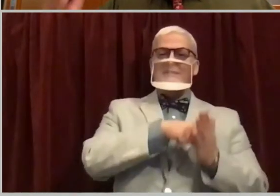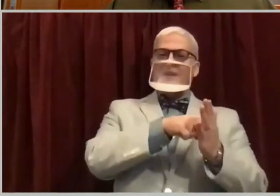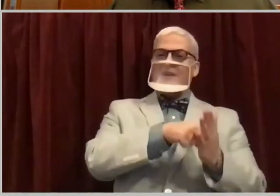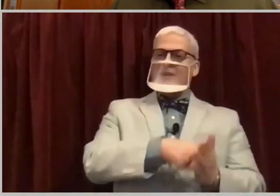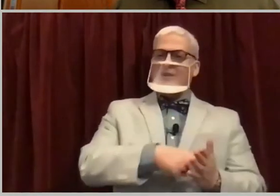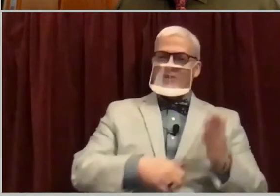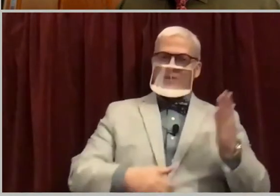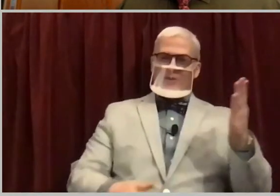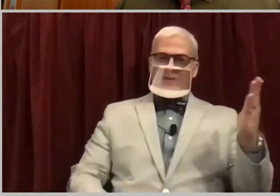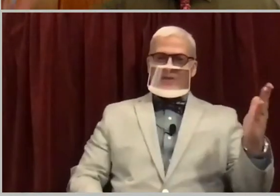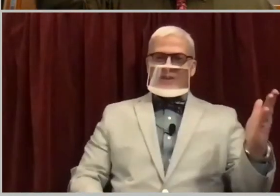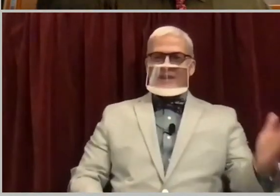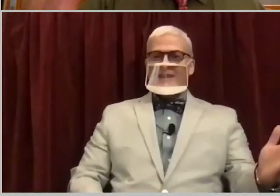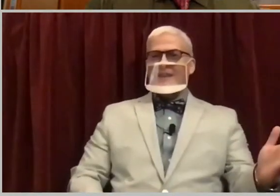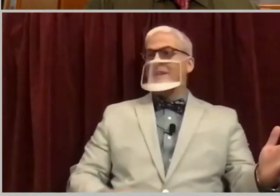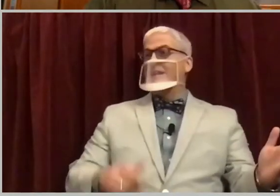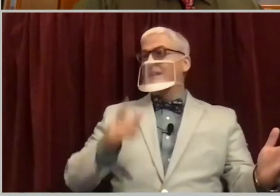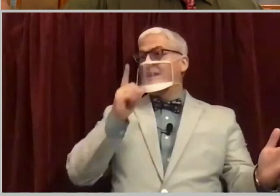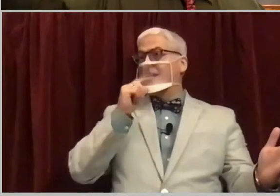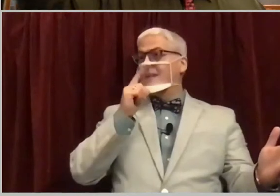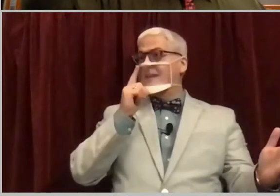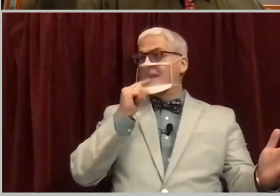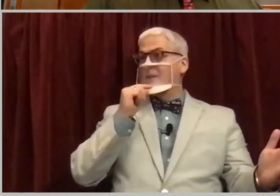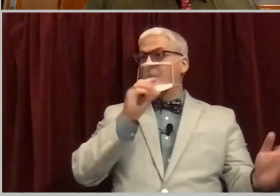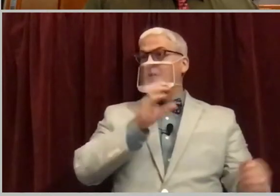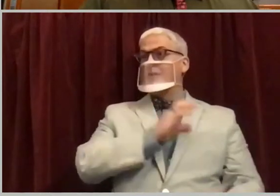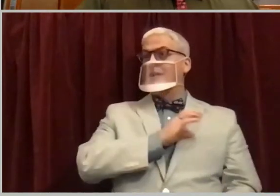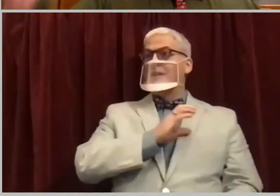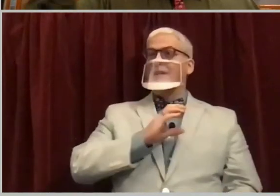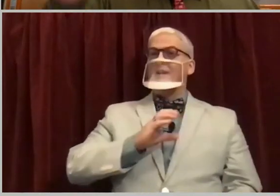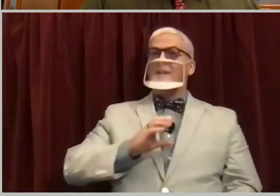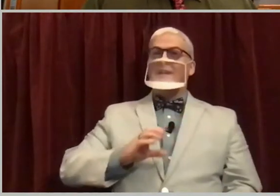us adore him,